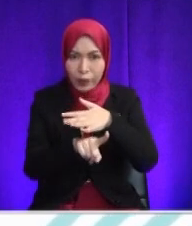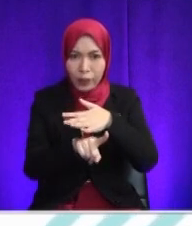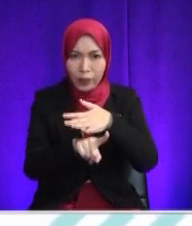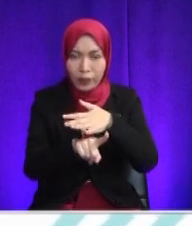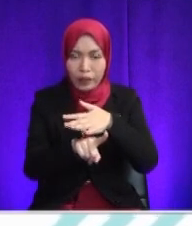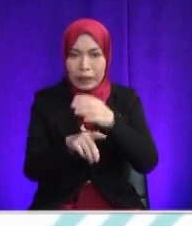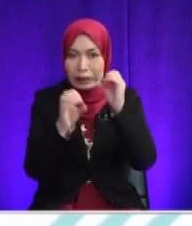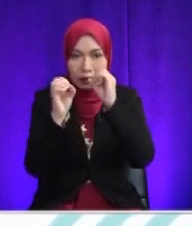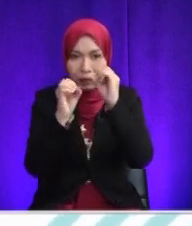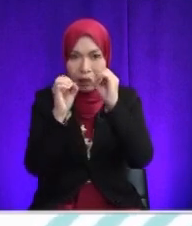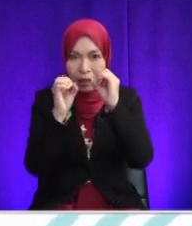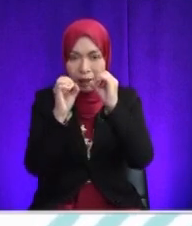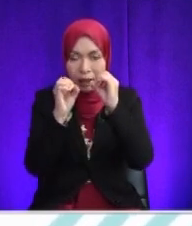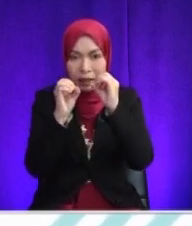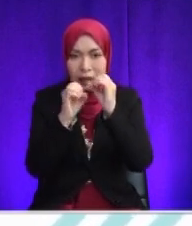green?